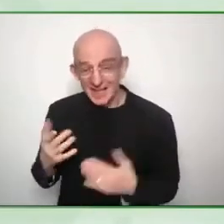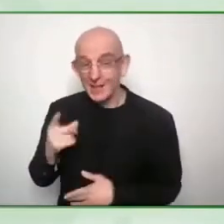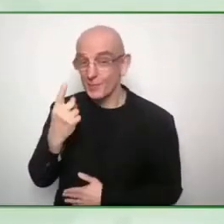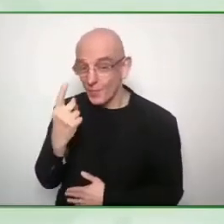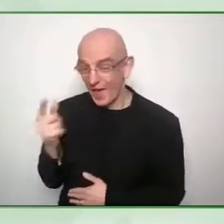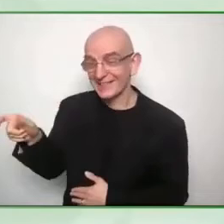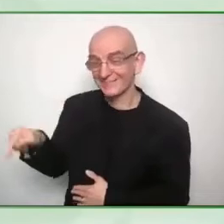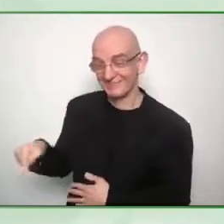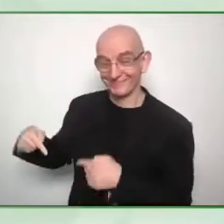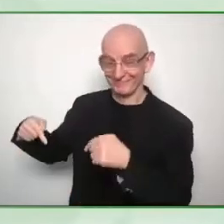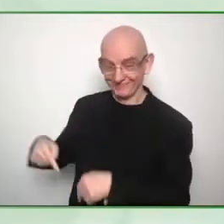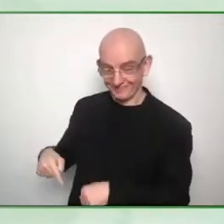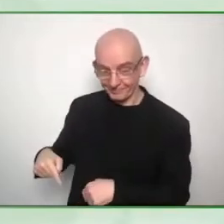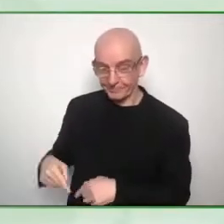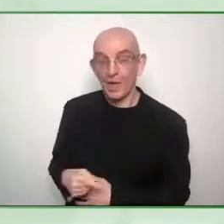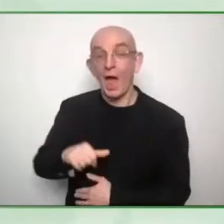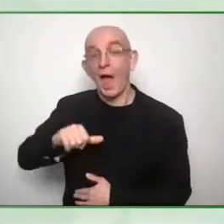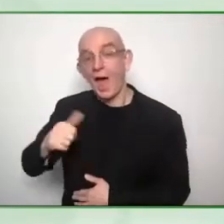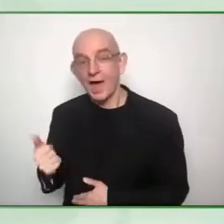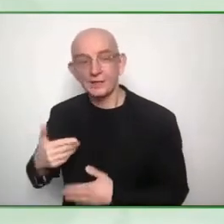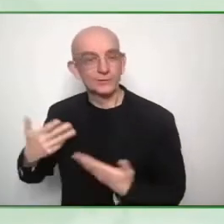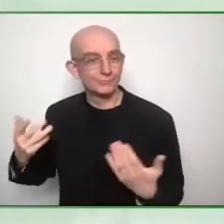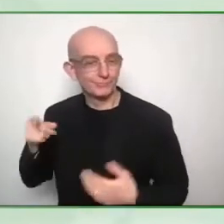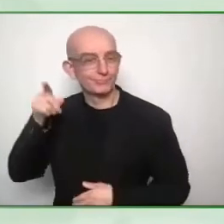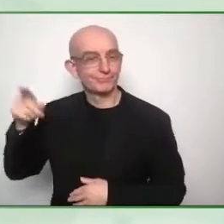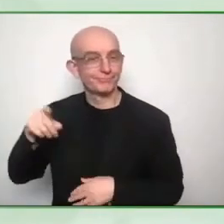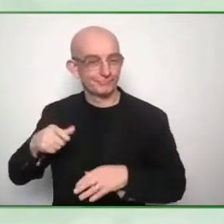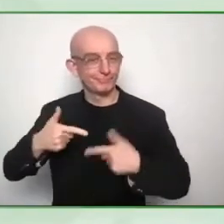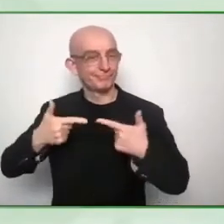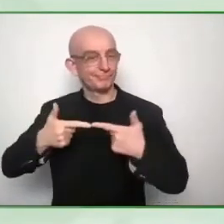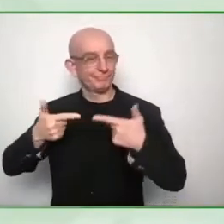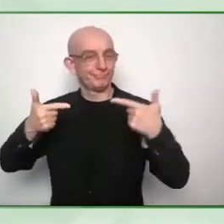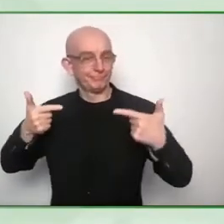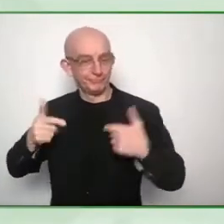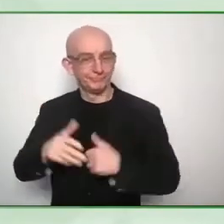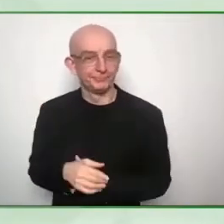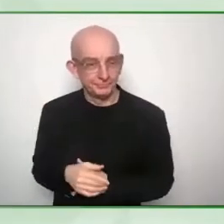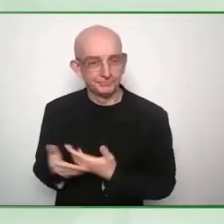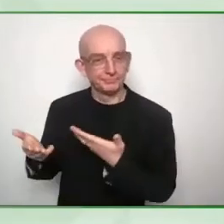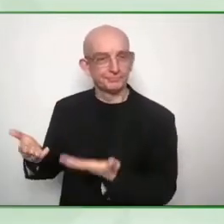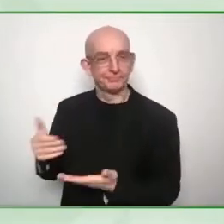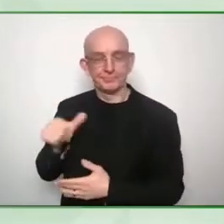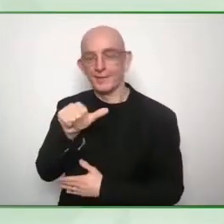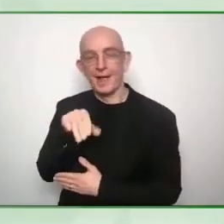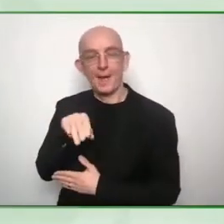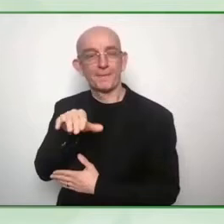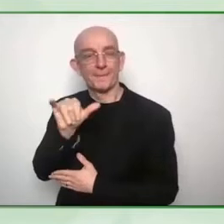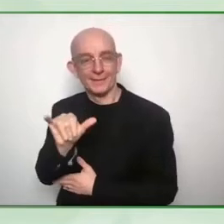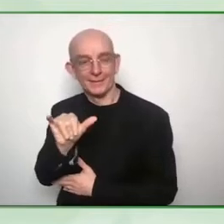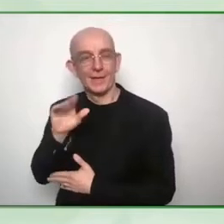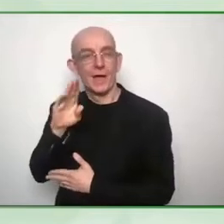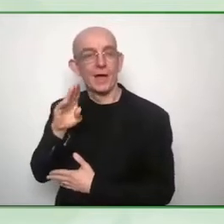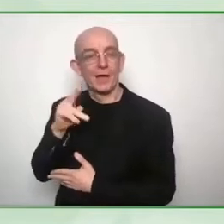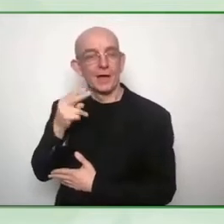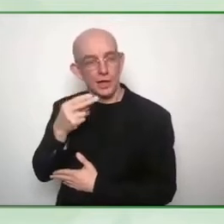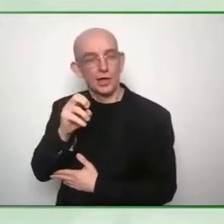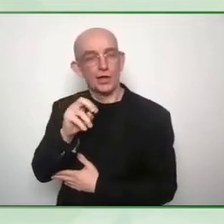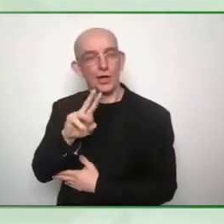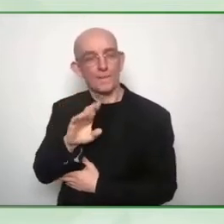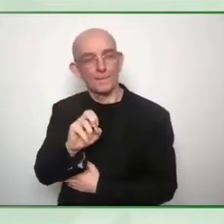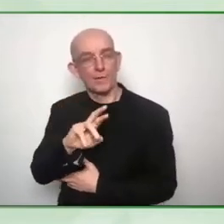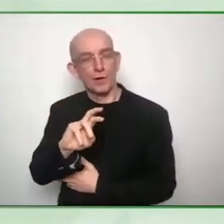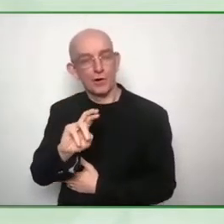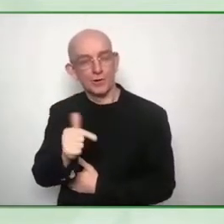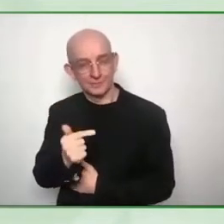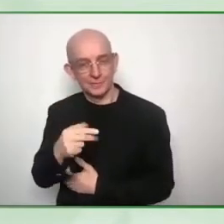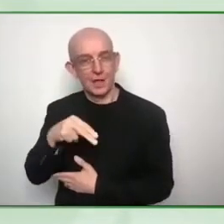And both of them come from St. Cloud State University. And I'm now going to hand it over